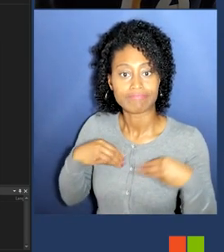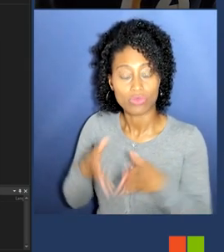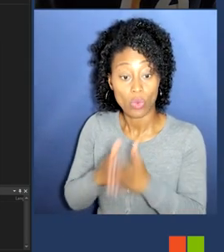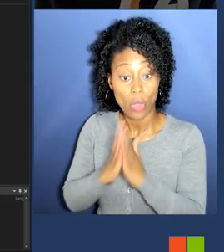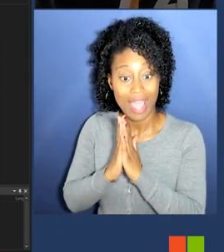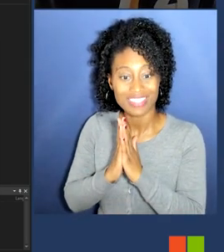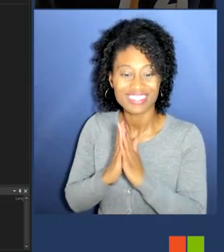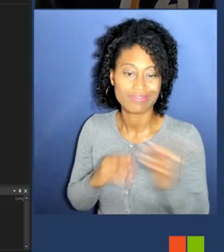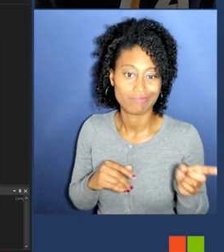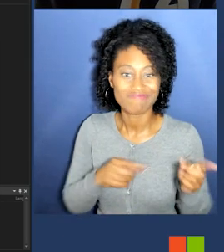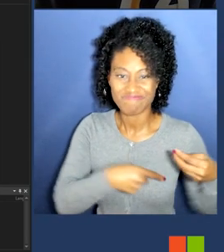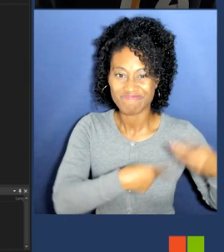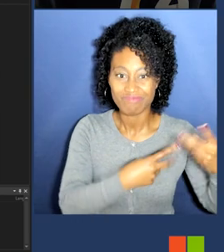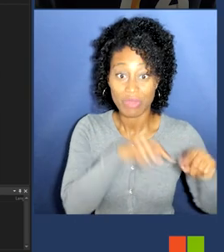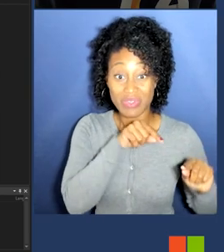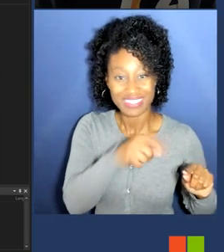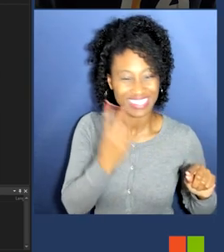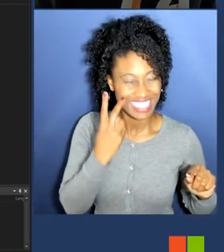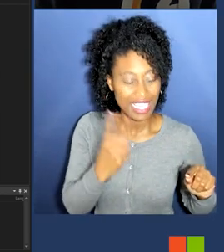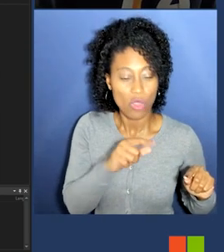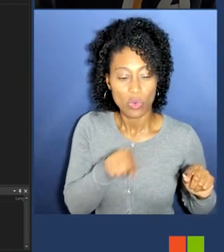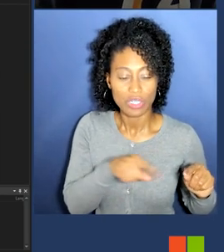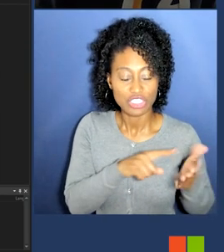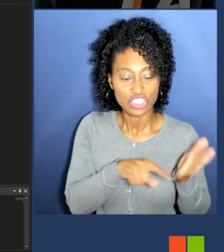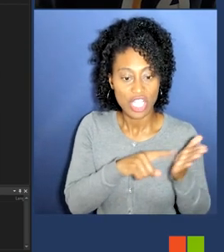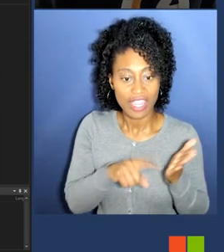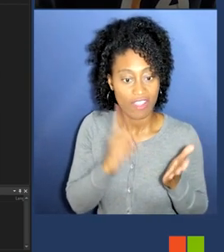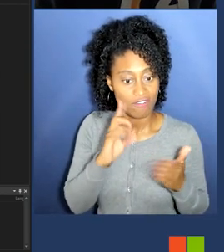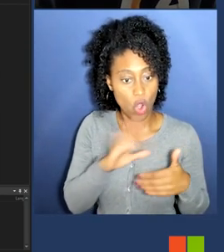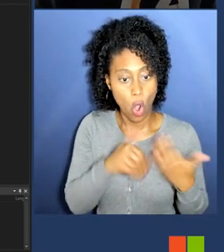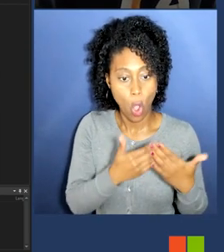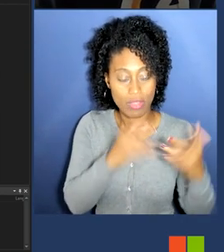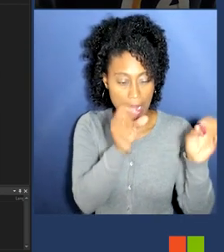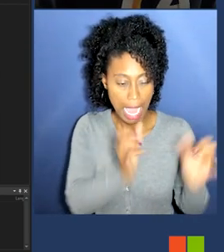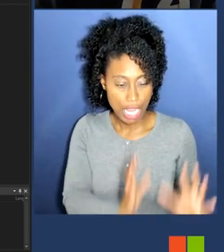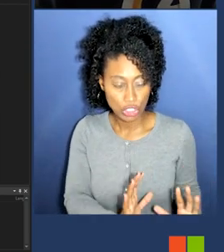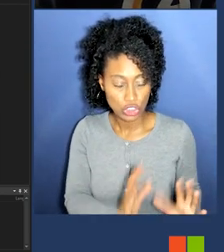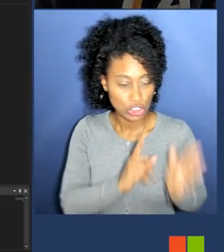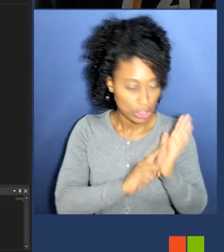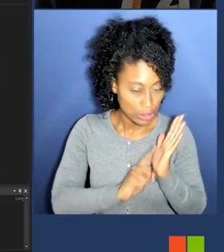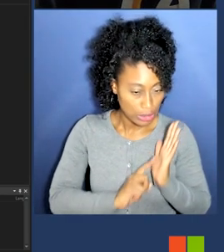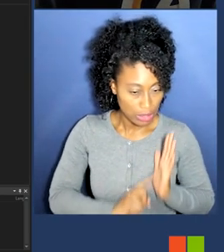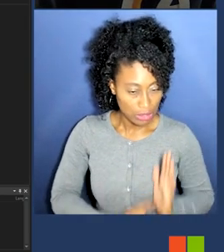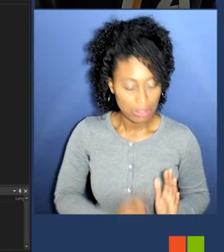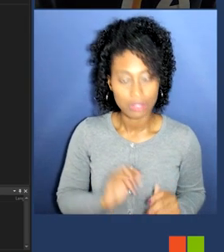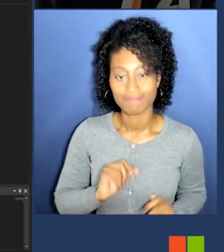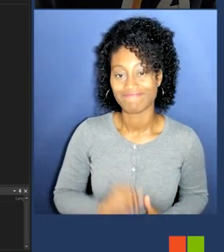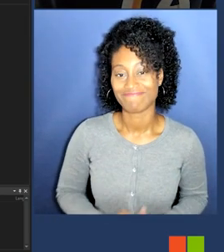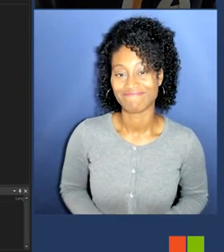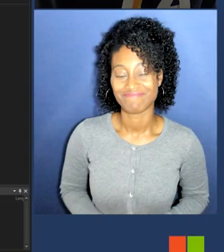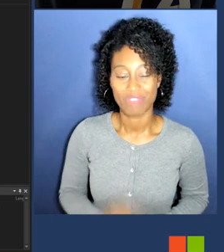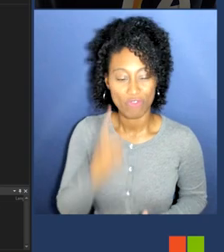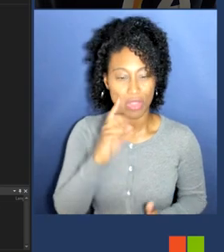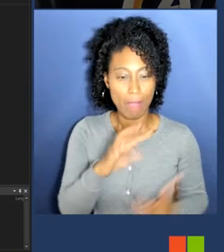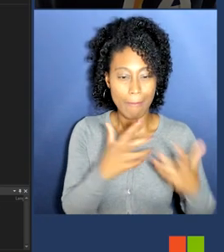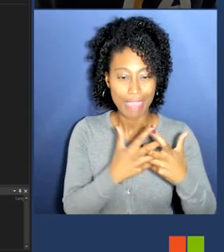as you can see, we're checking for all the players on the match state.